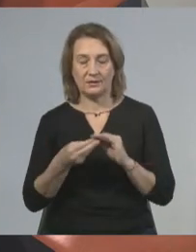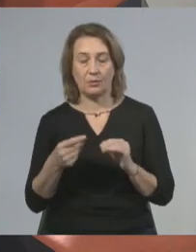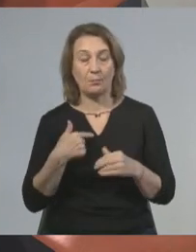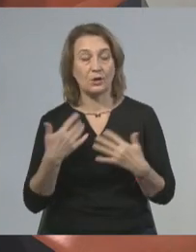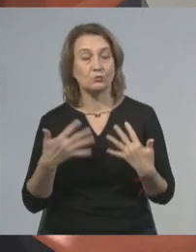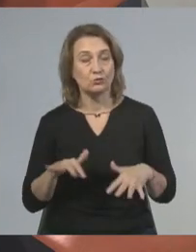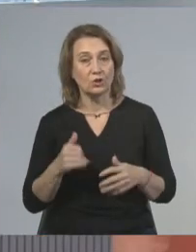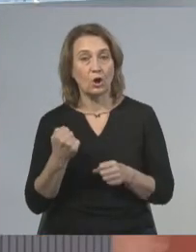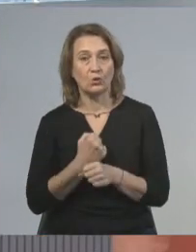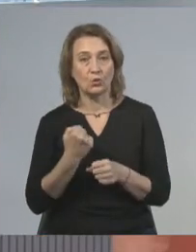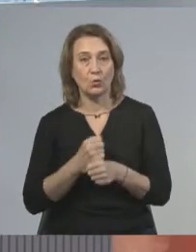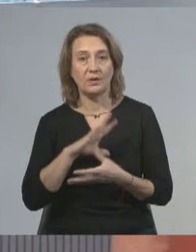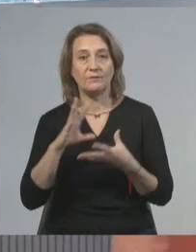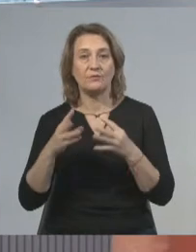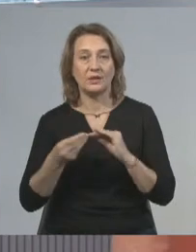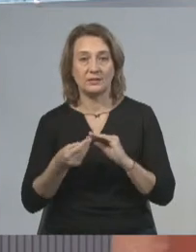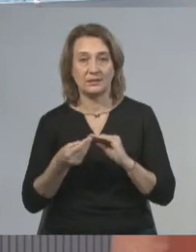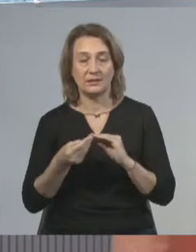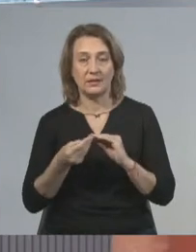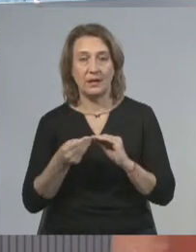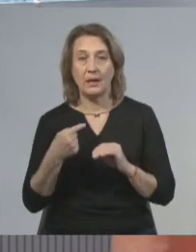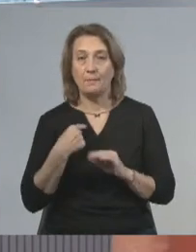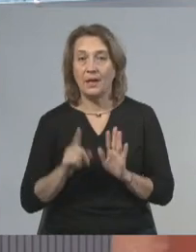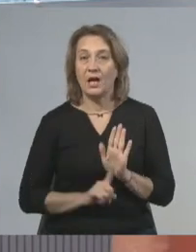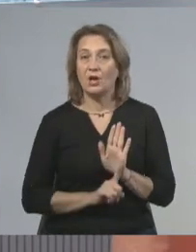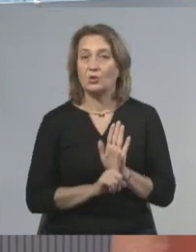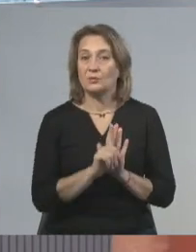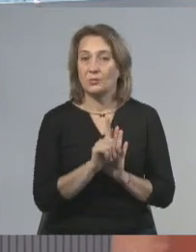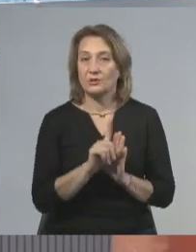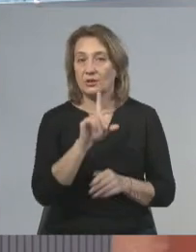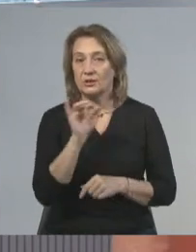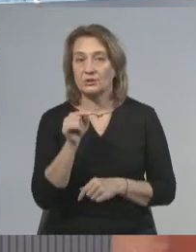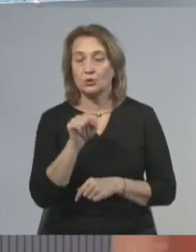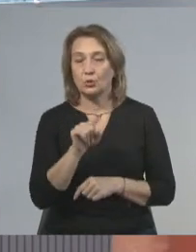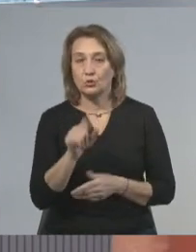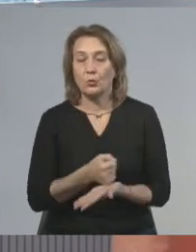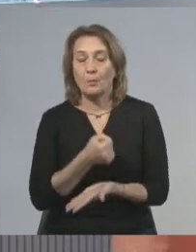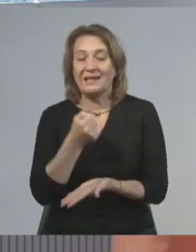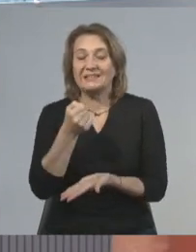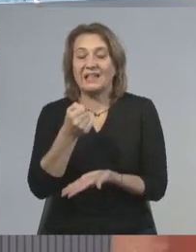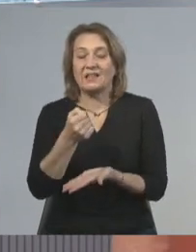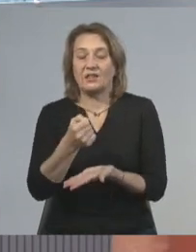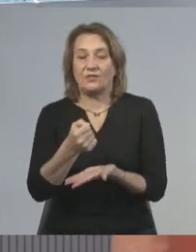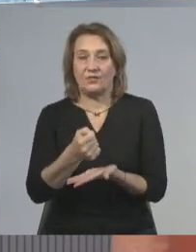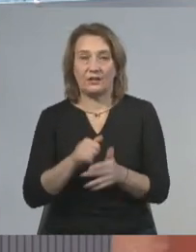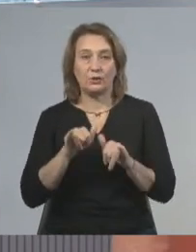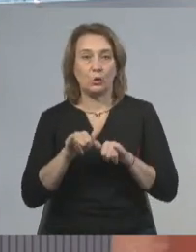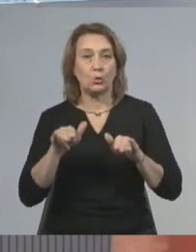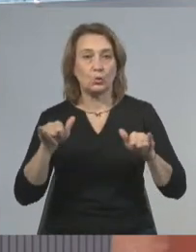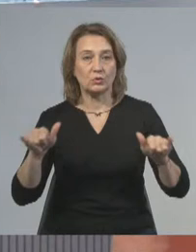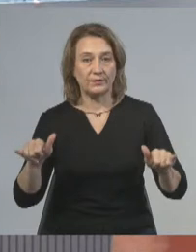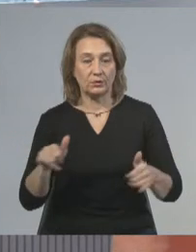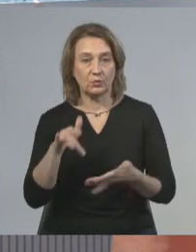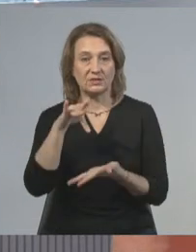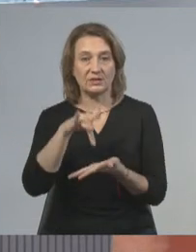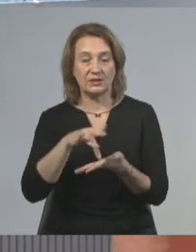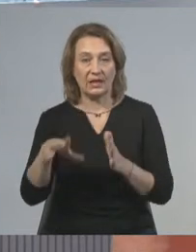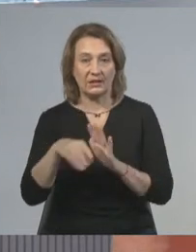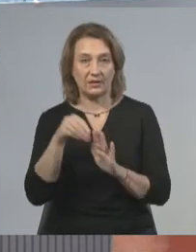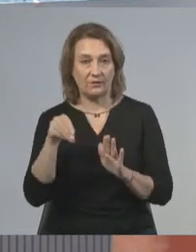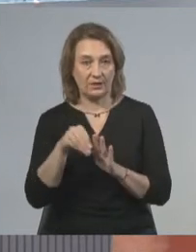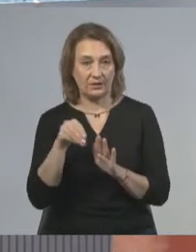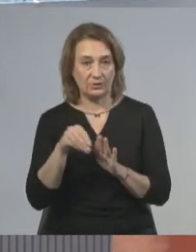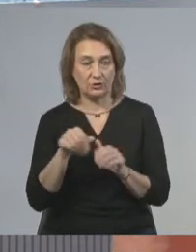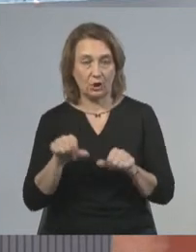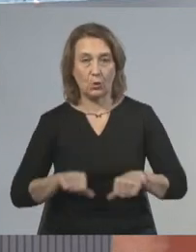well we are already drawing conclusions we started with adopting the strategy of